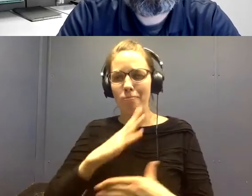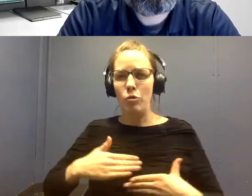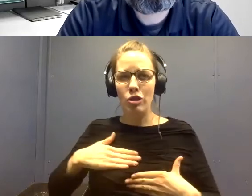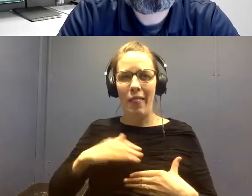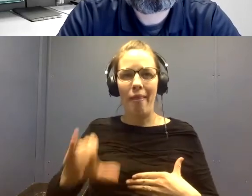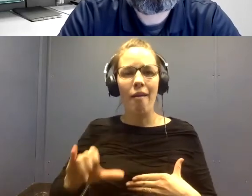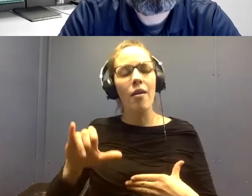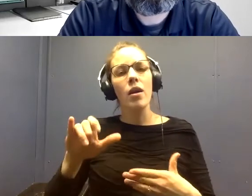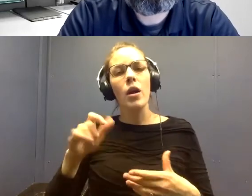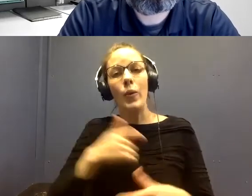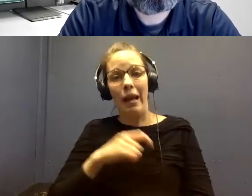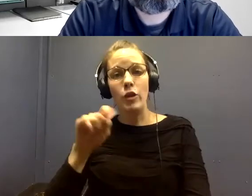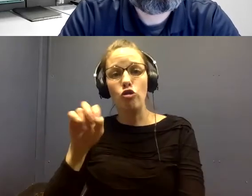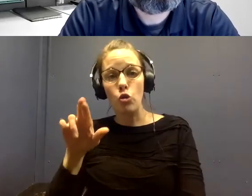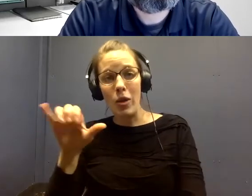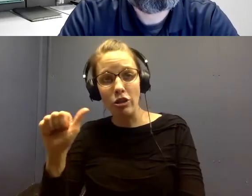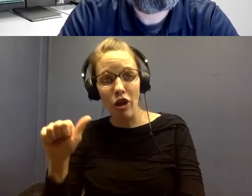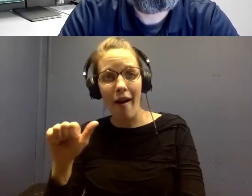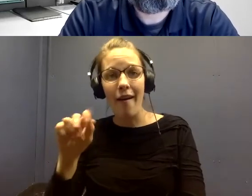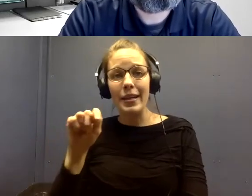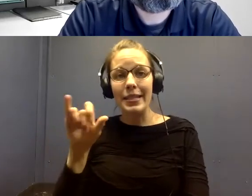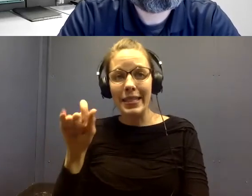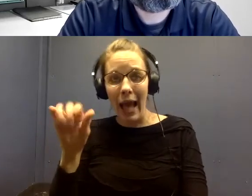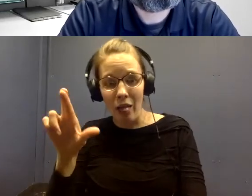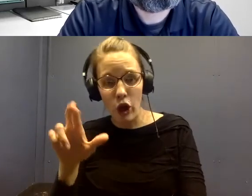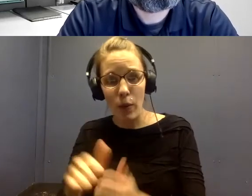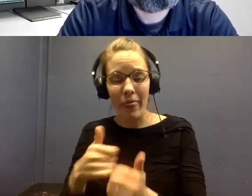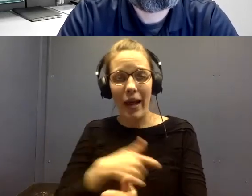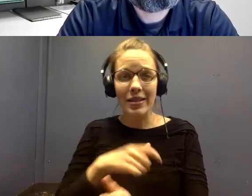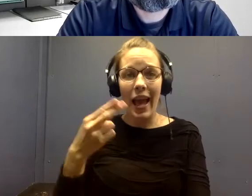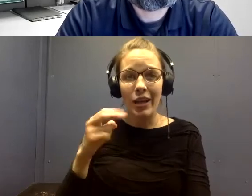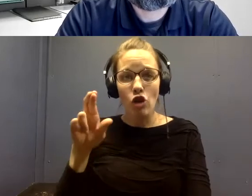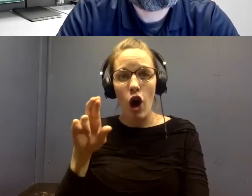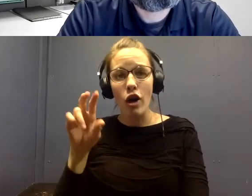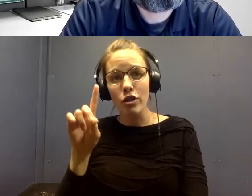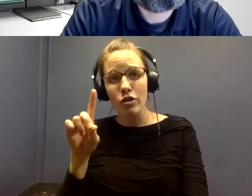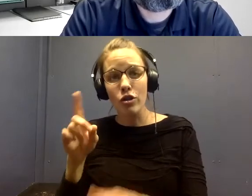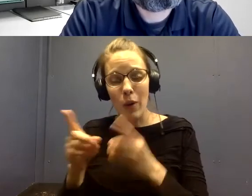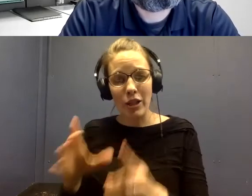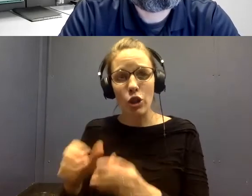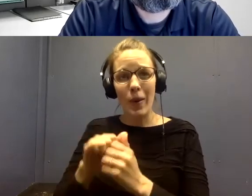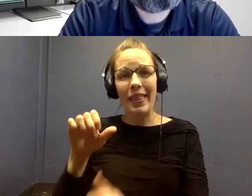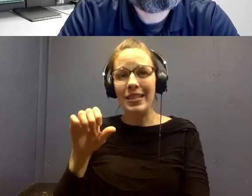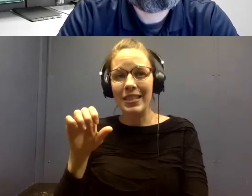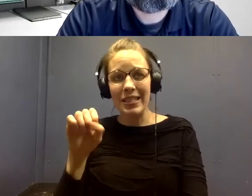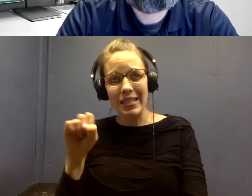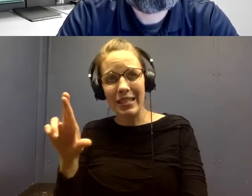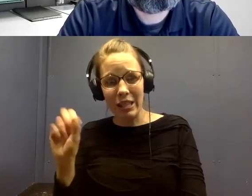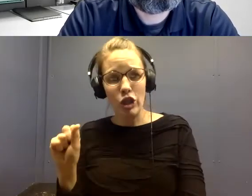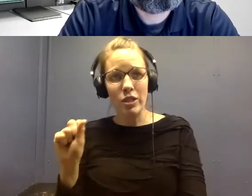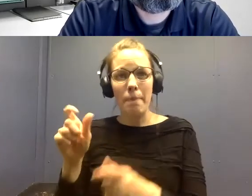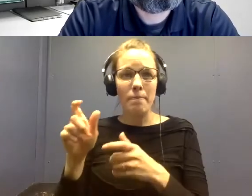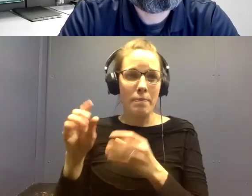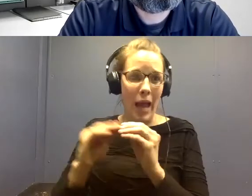We also have Trisha Taylor with us. She is the HR director with Sears Manufacturing. And I know their story is a little different from how